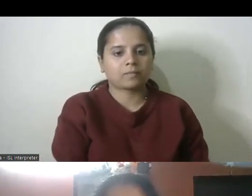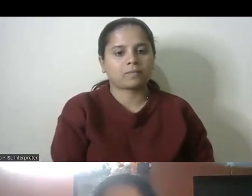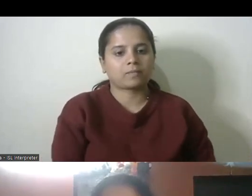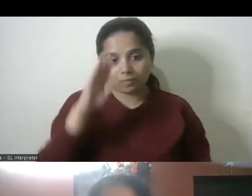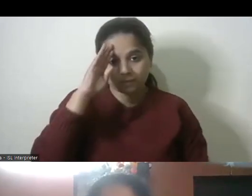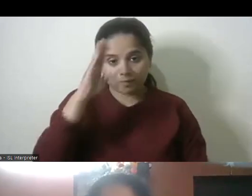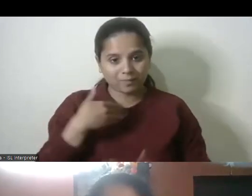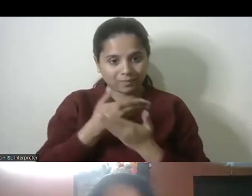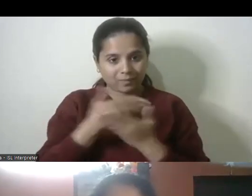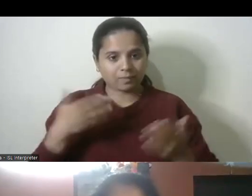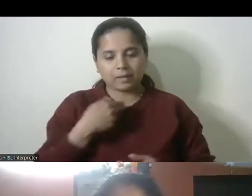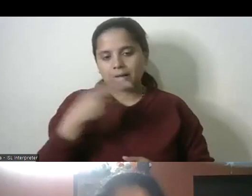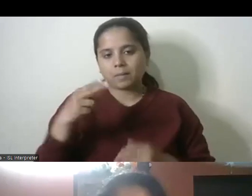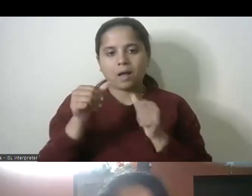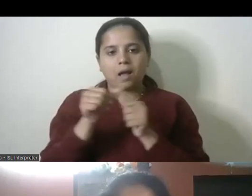everyone, I'm Anisha,